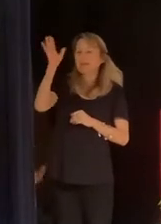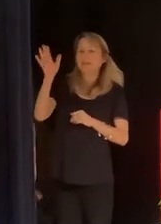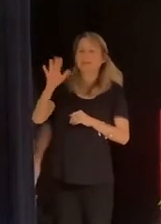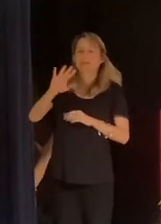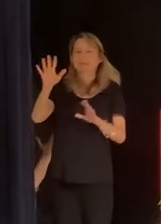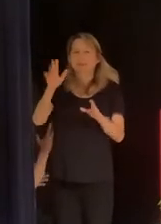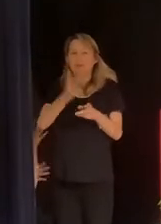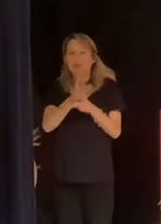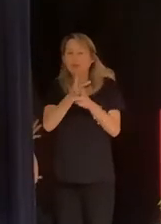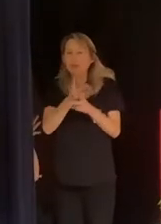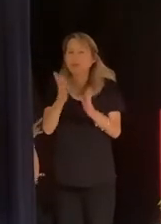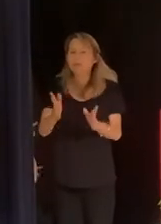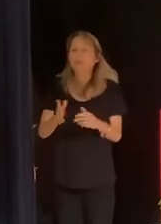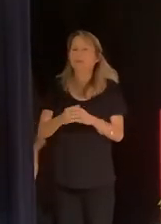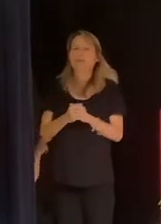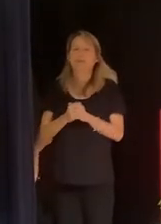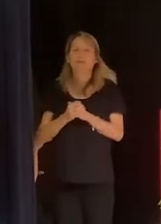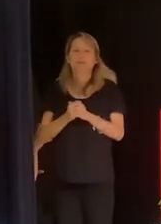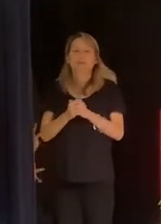Guardians, caregivers,